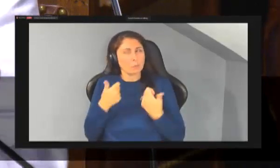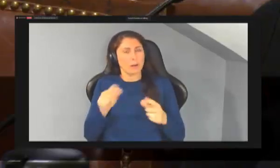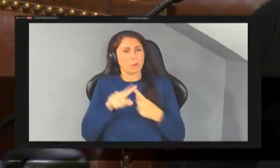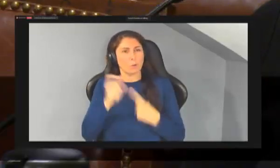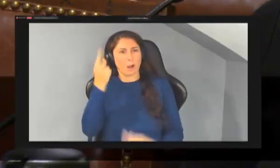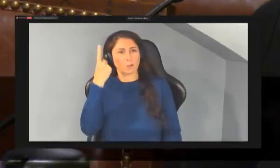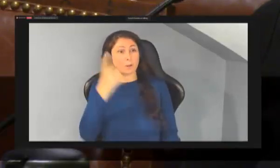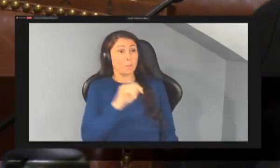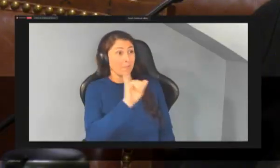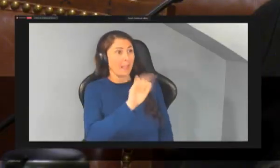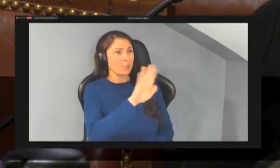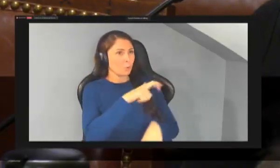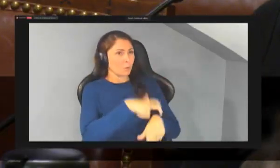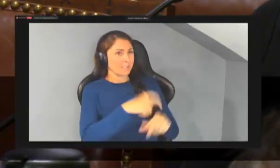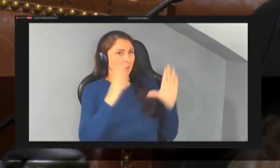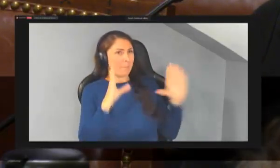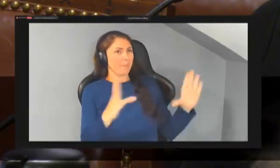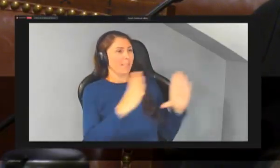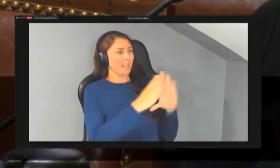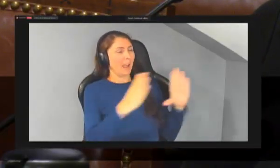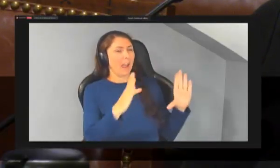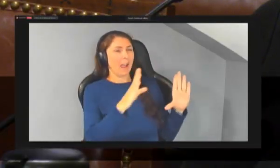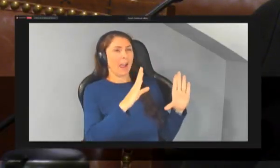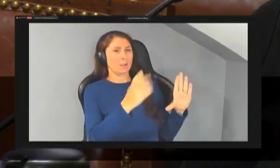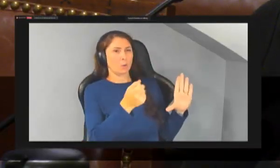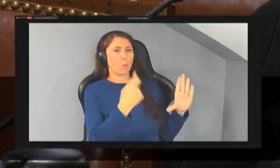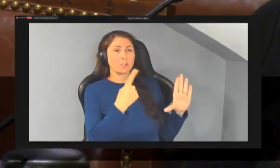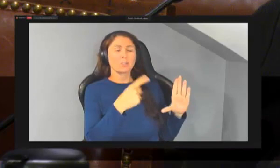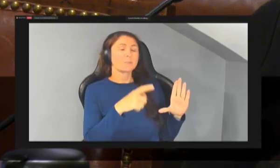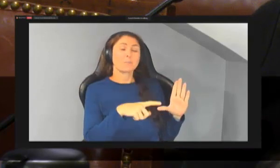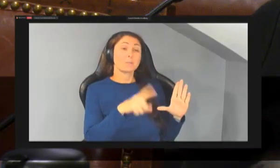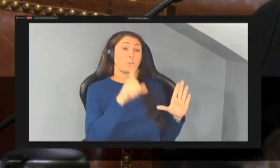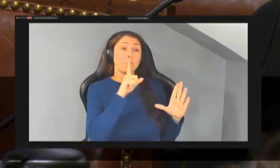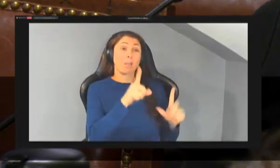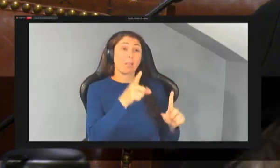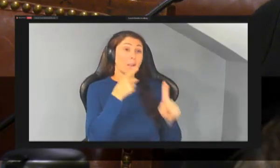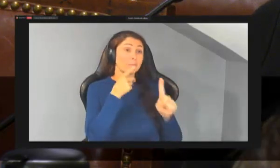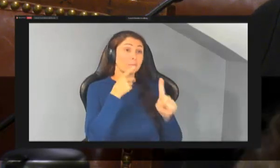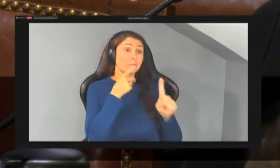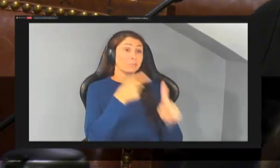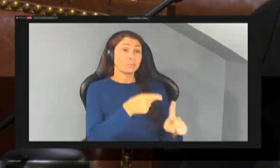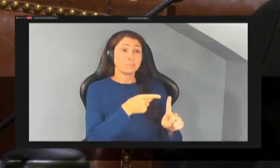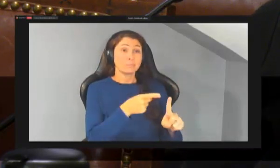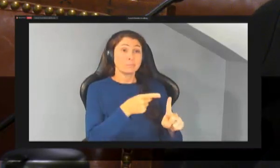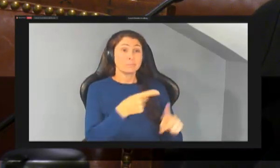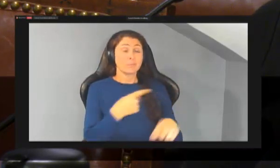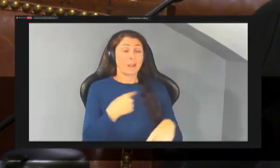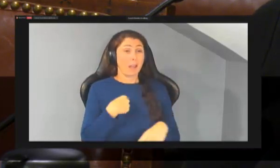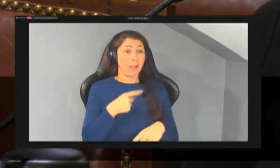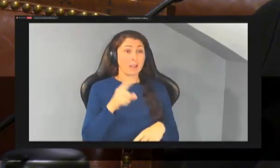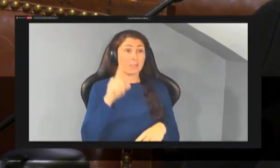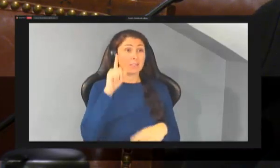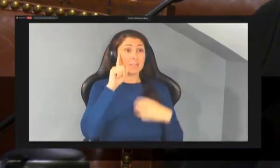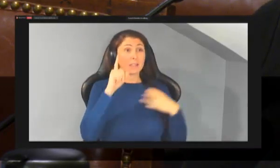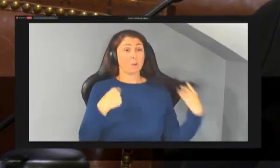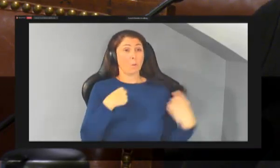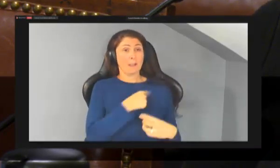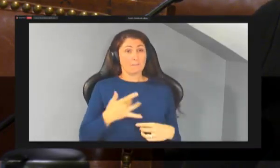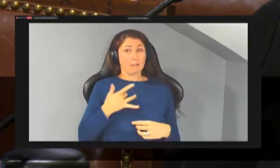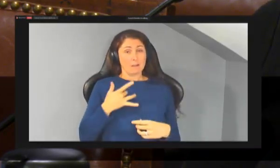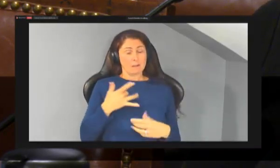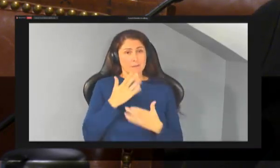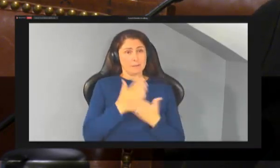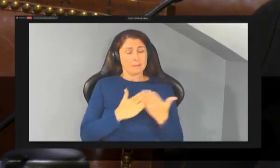timeline question, I think. So it really comes down to, I think, we feel some